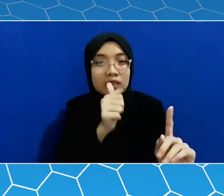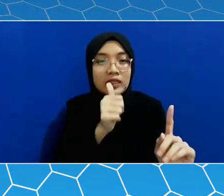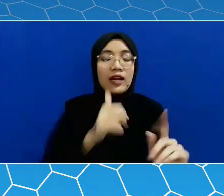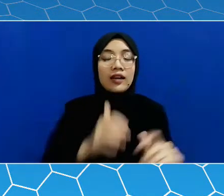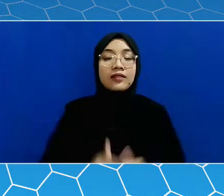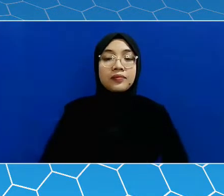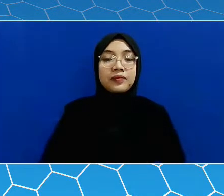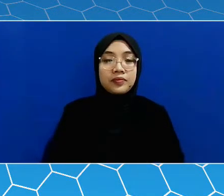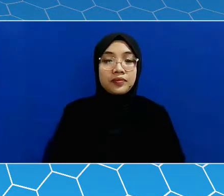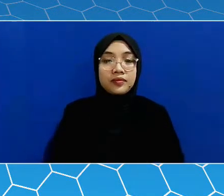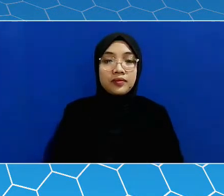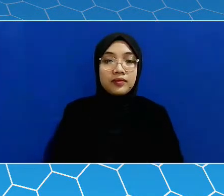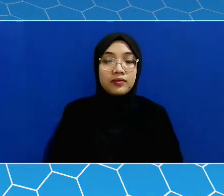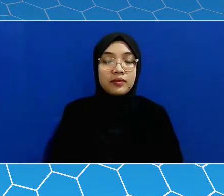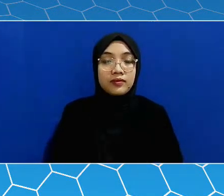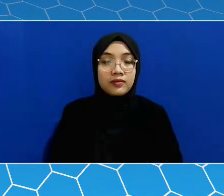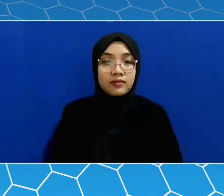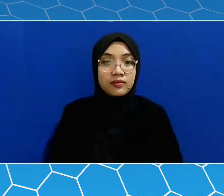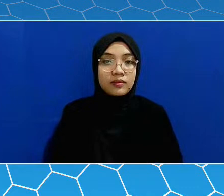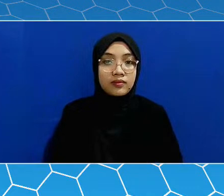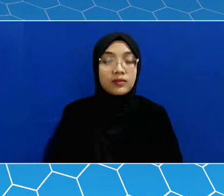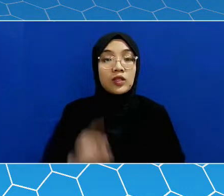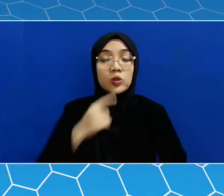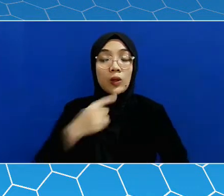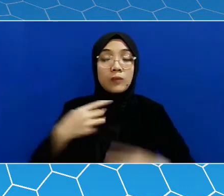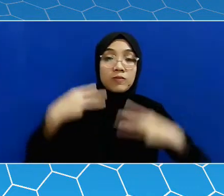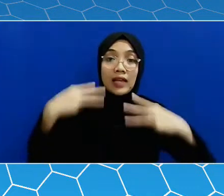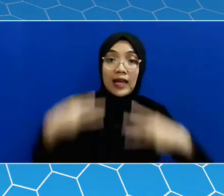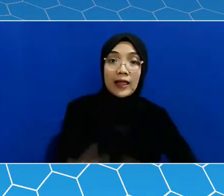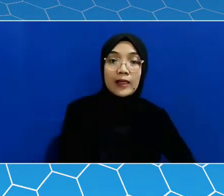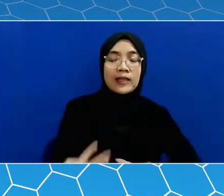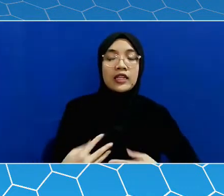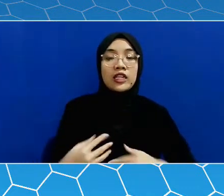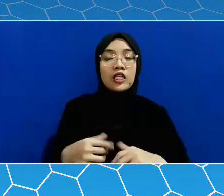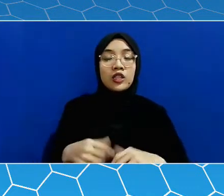discipline, ethical medical discipline audits. Because